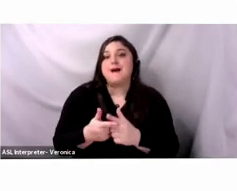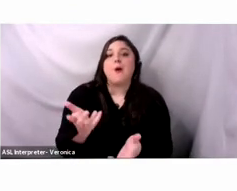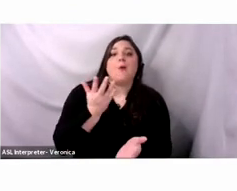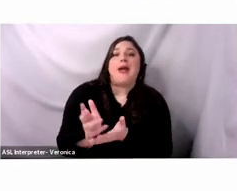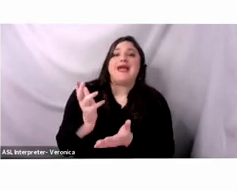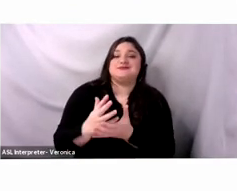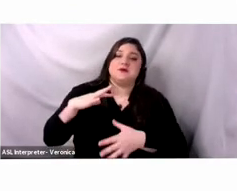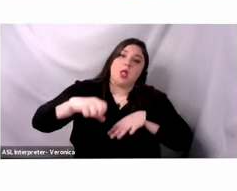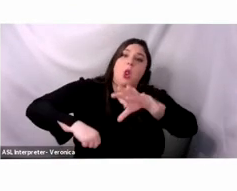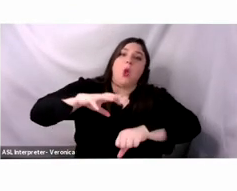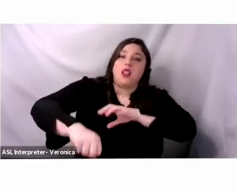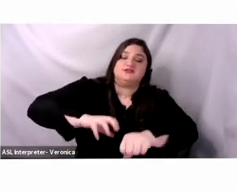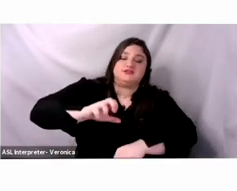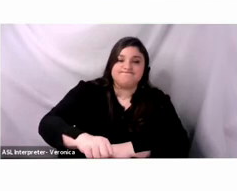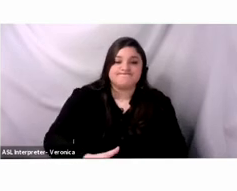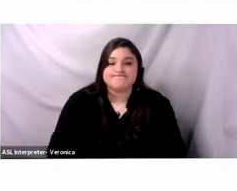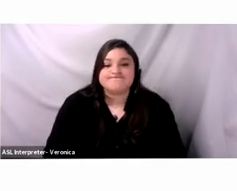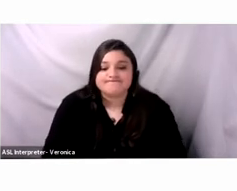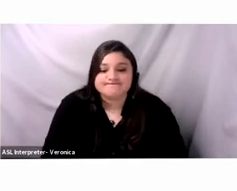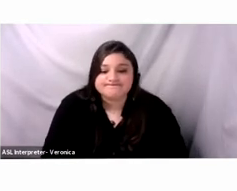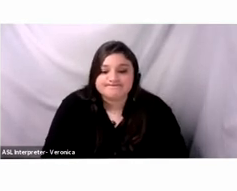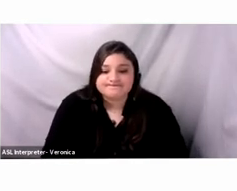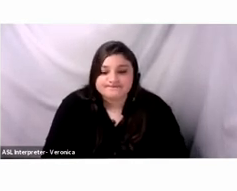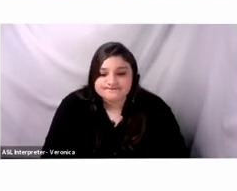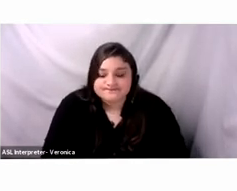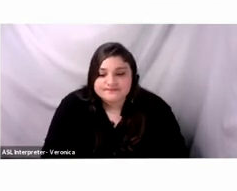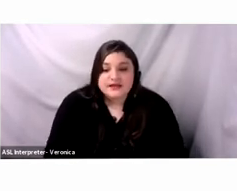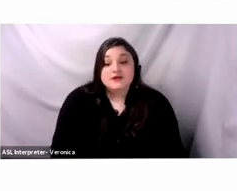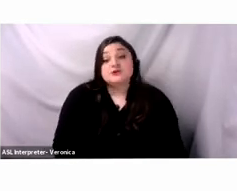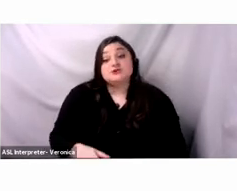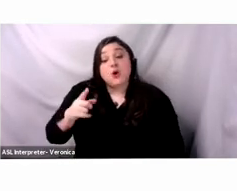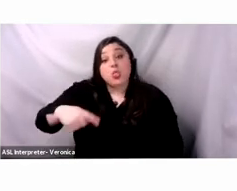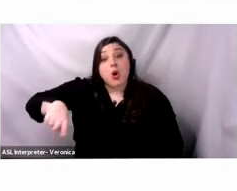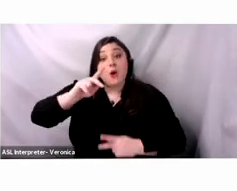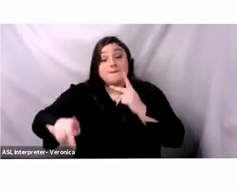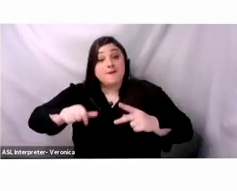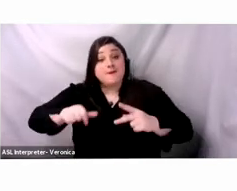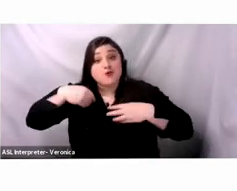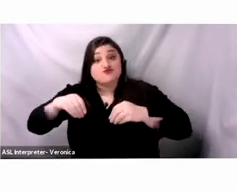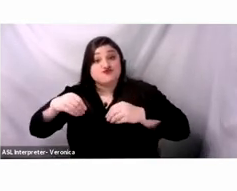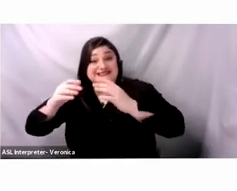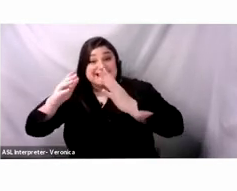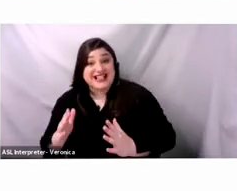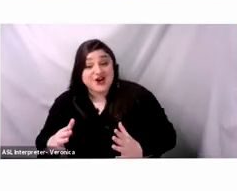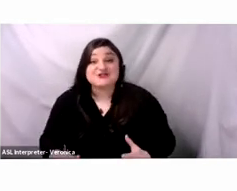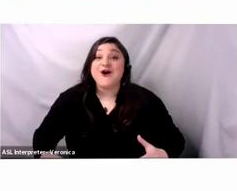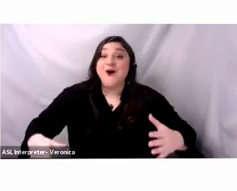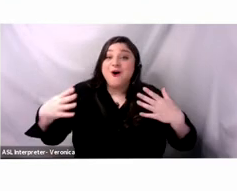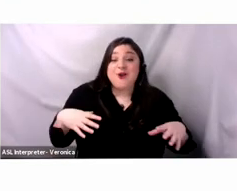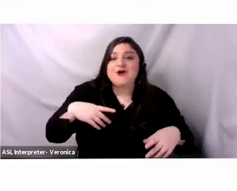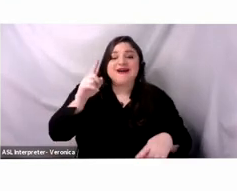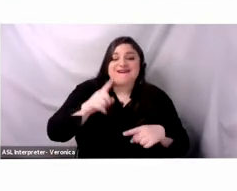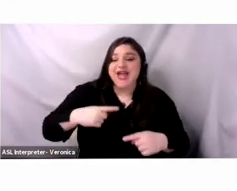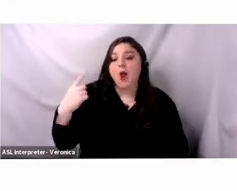Despite the efforts of Consumato's retailers, dyers, tailors, designers, and consumers, not all of the clothing can be sold. At the end of the day,